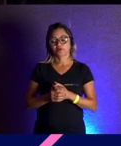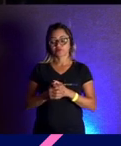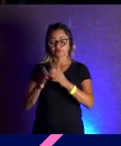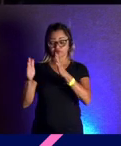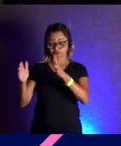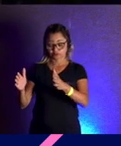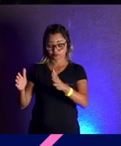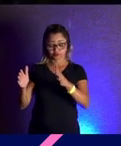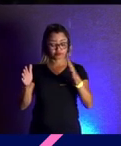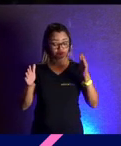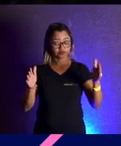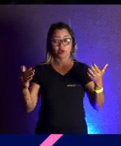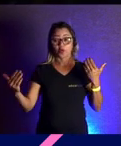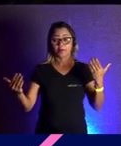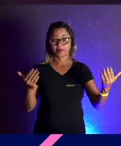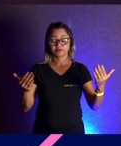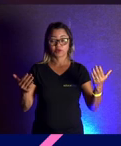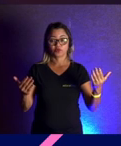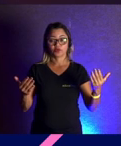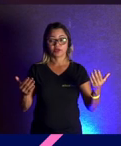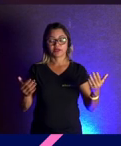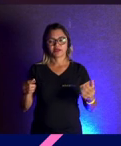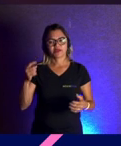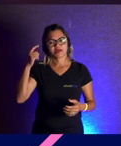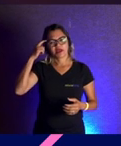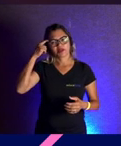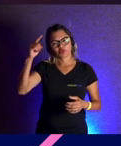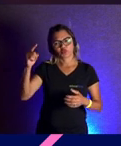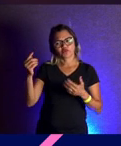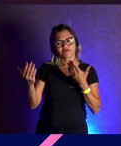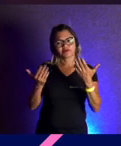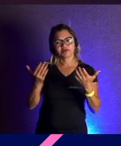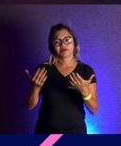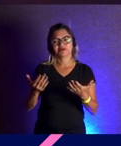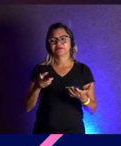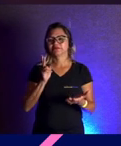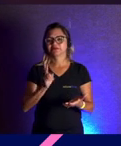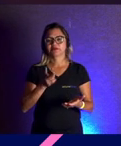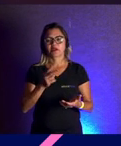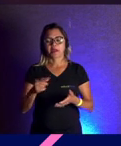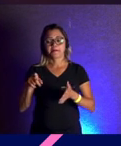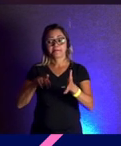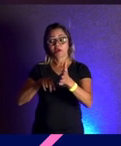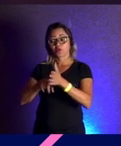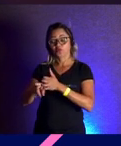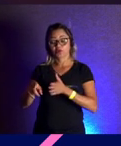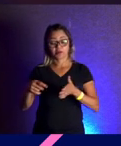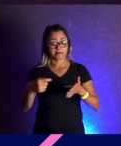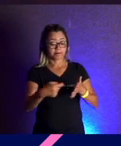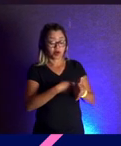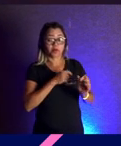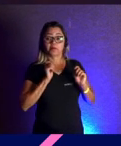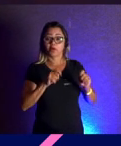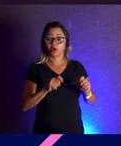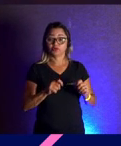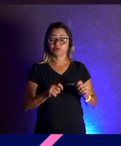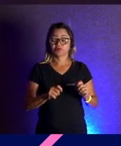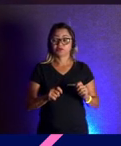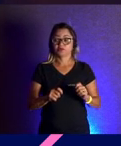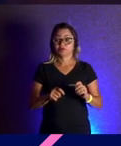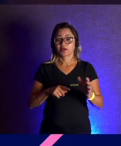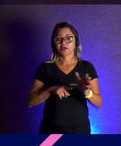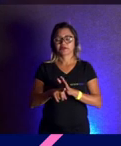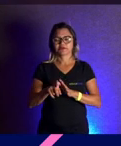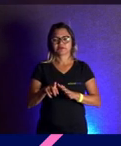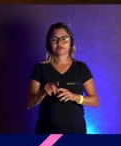the uncertainty, is it too large? Well, that's a question that you can ask yourself. Because the question of how big is the uncertainty, is it too